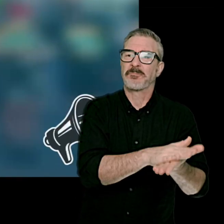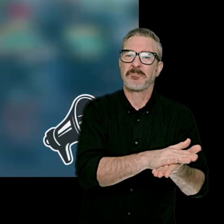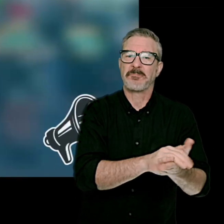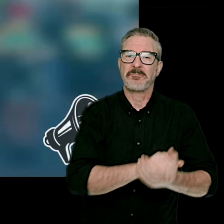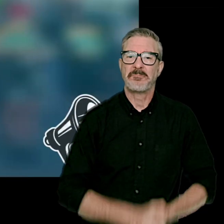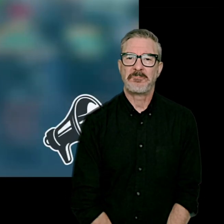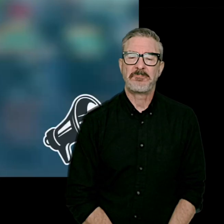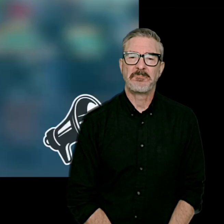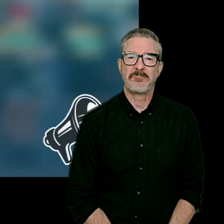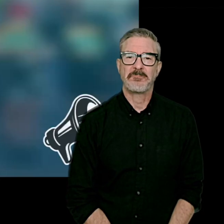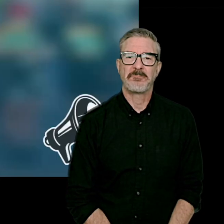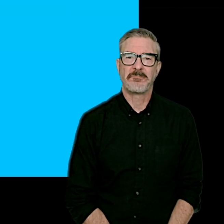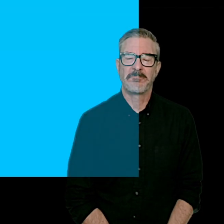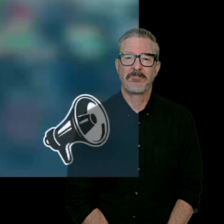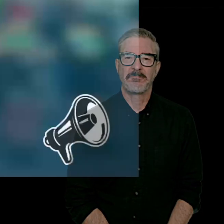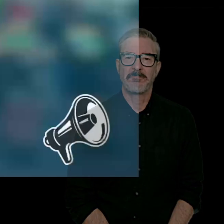tips from you.